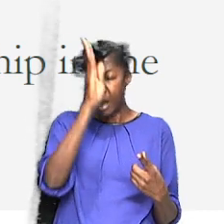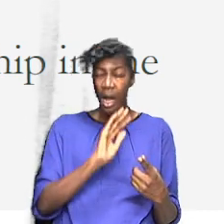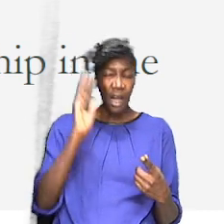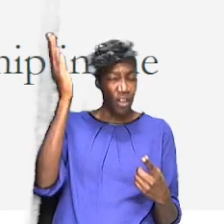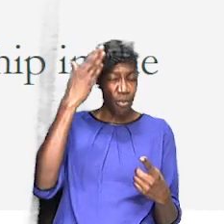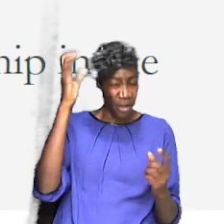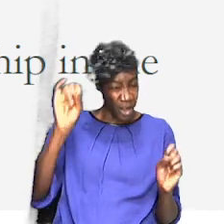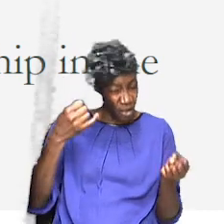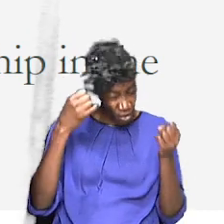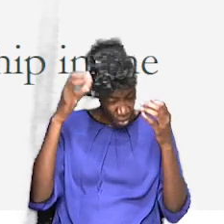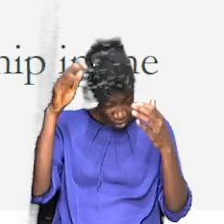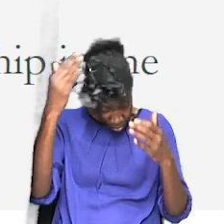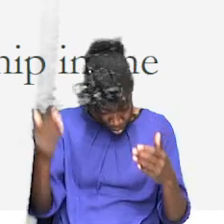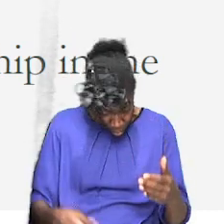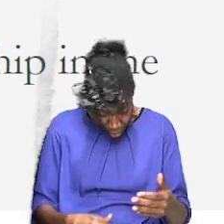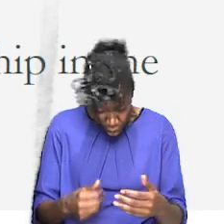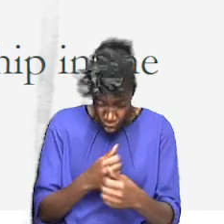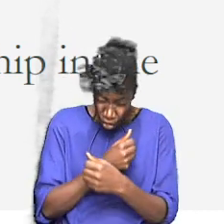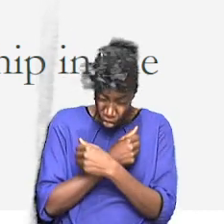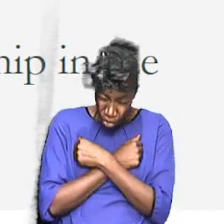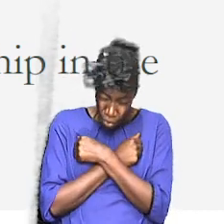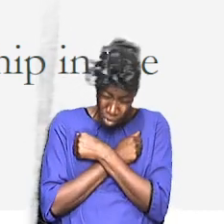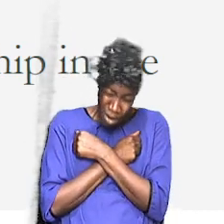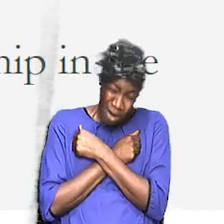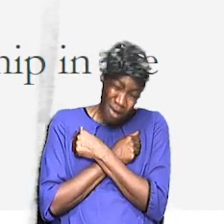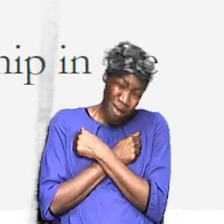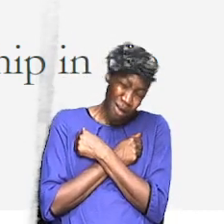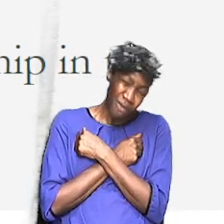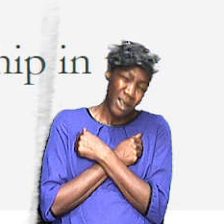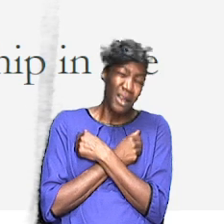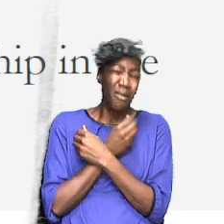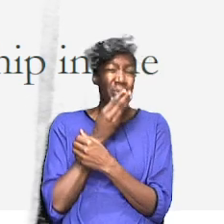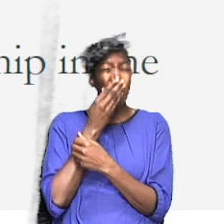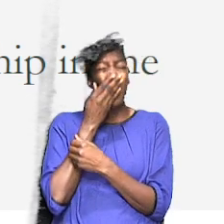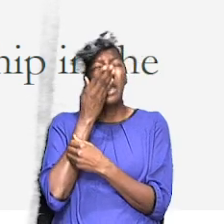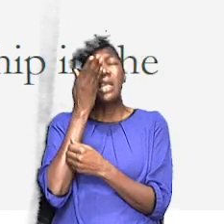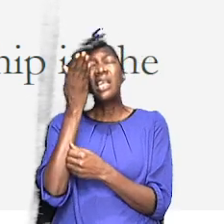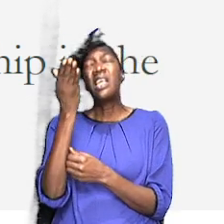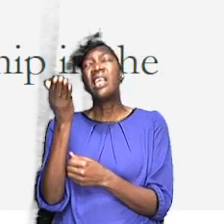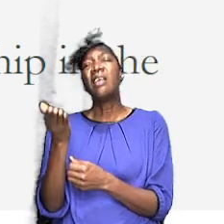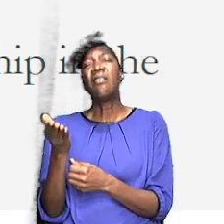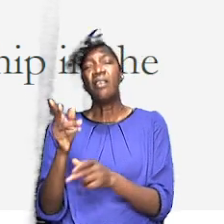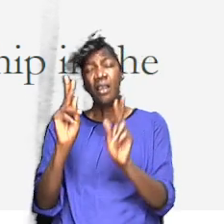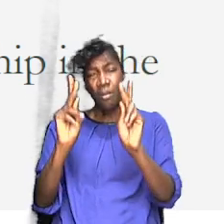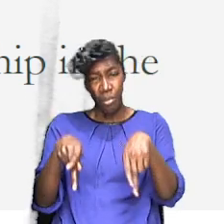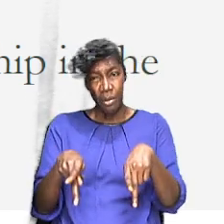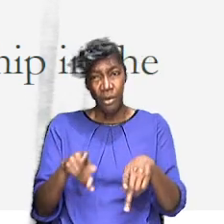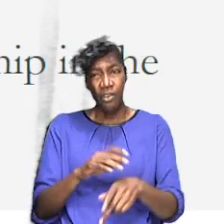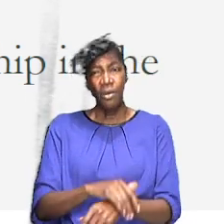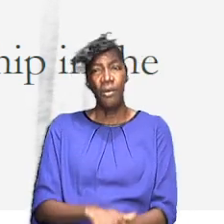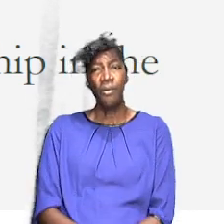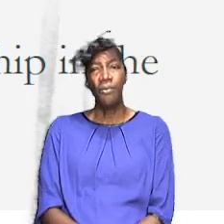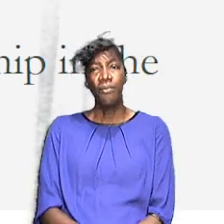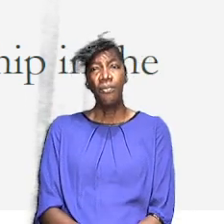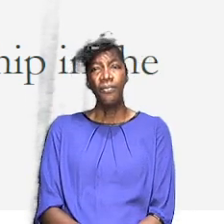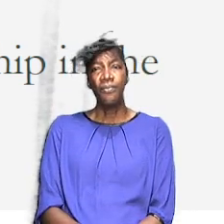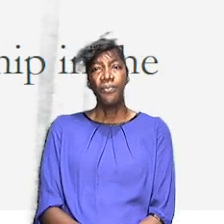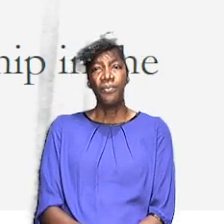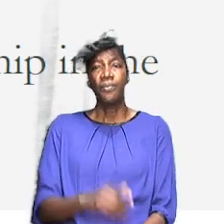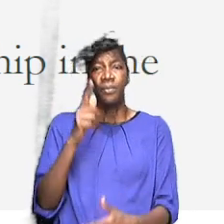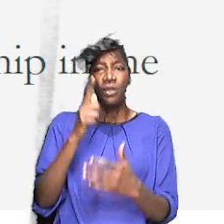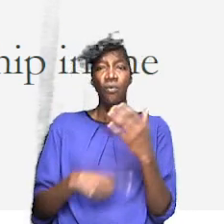shows that you are in love with the person. You are kissing the person. What a God. So what